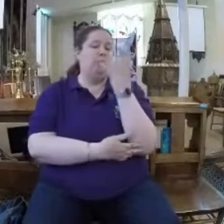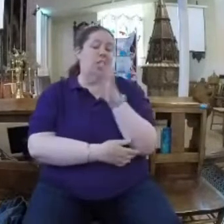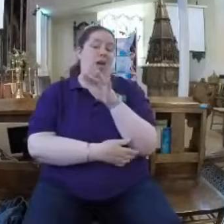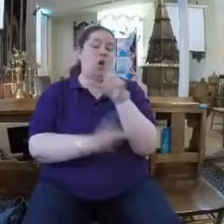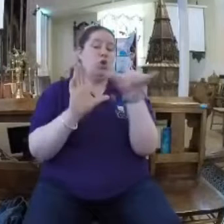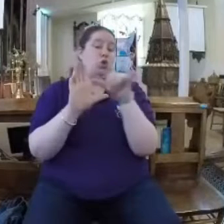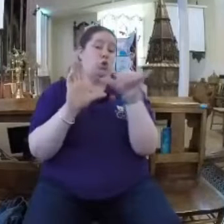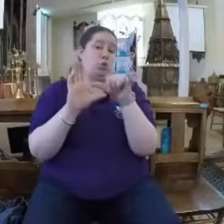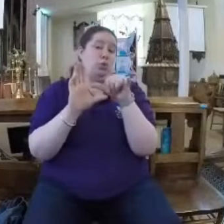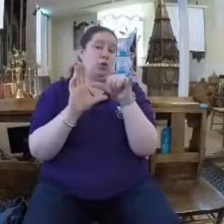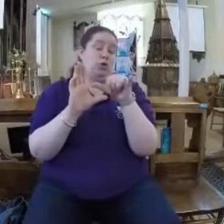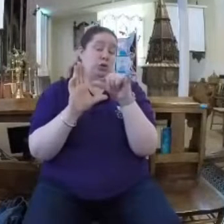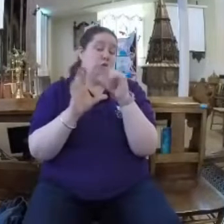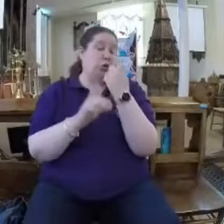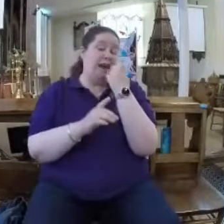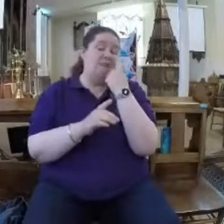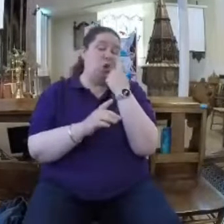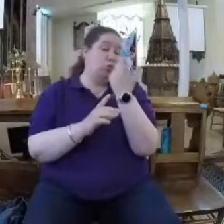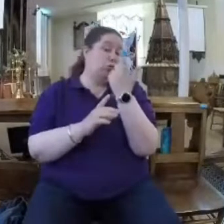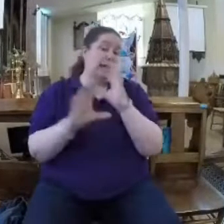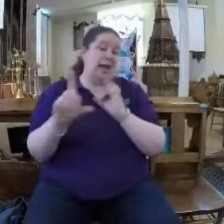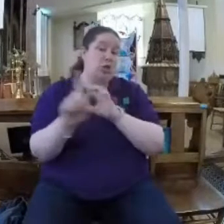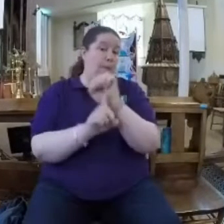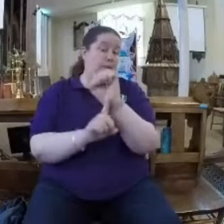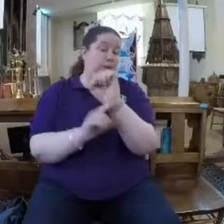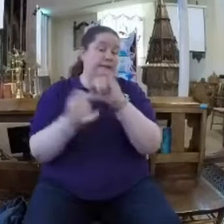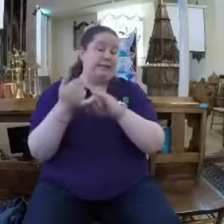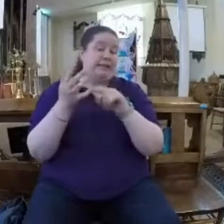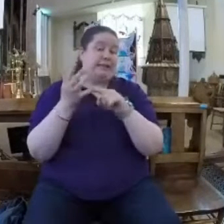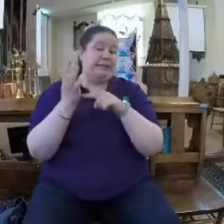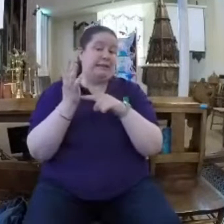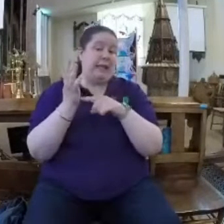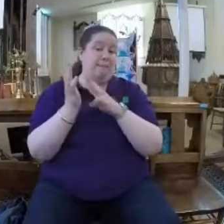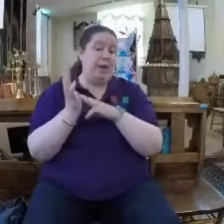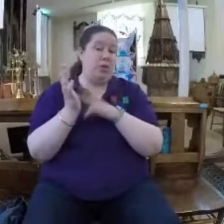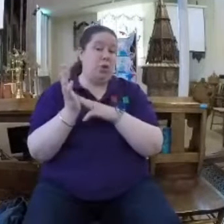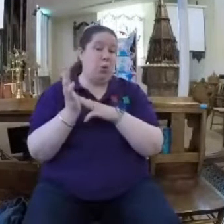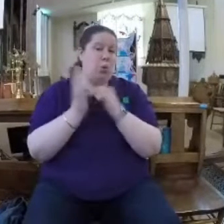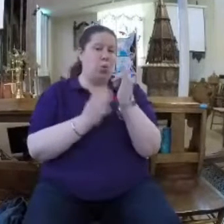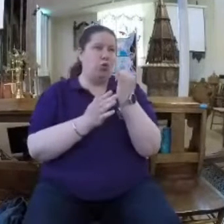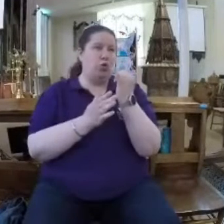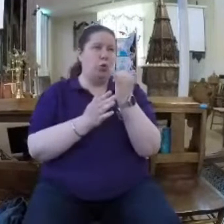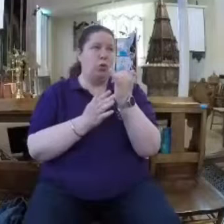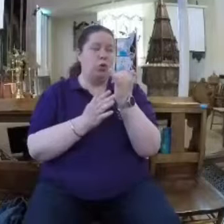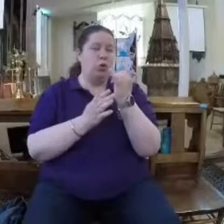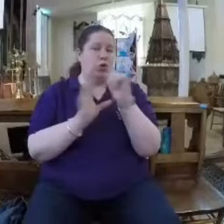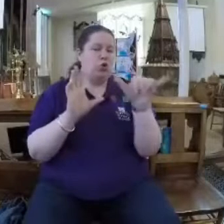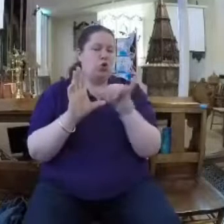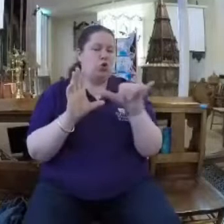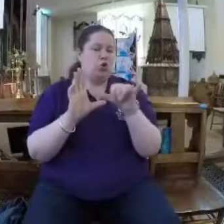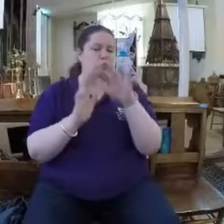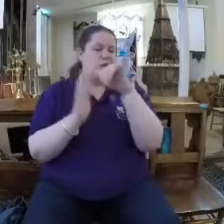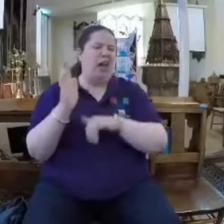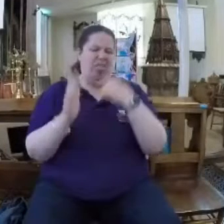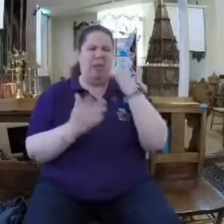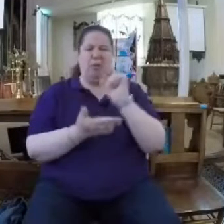channel. Quick plug. So just head over there, St. Matthew's Walsall YouTube channel. I think that'll get you there. You search